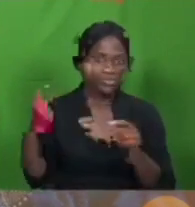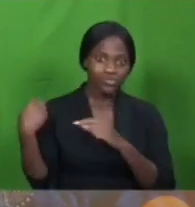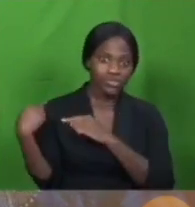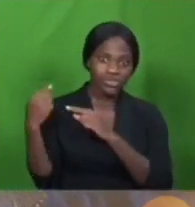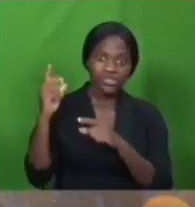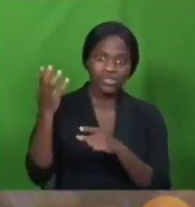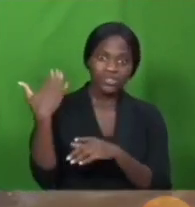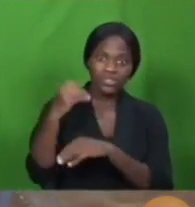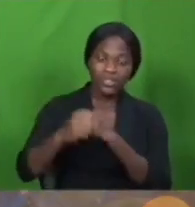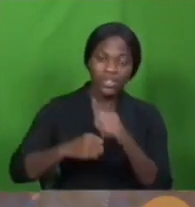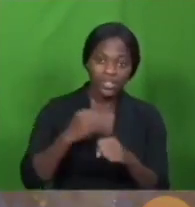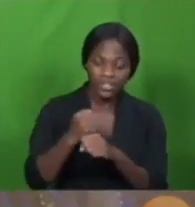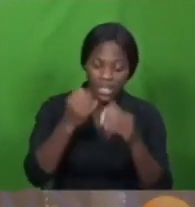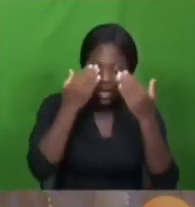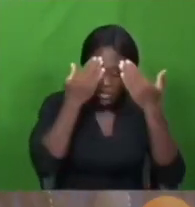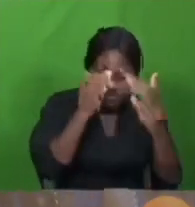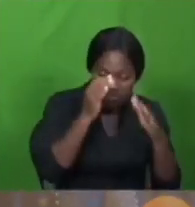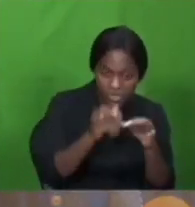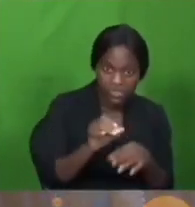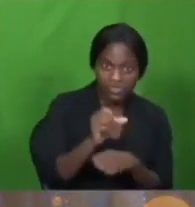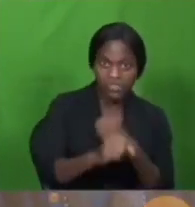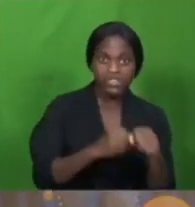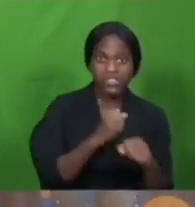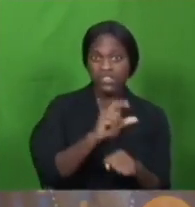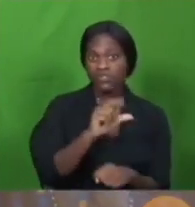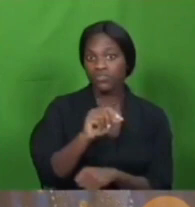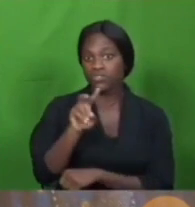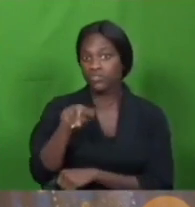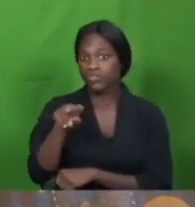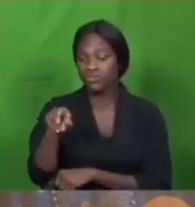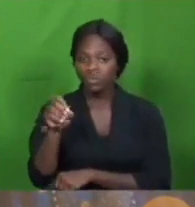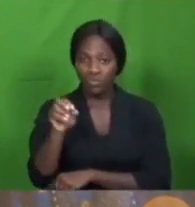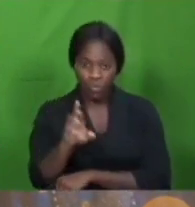it is 2022 or 2023. Thank you.